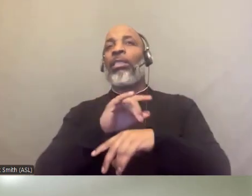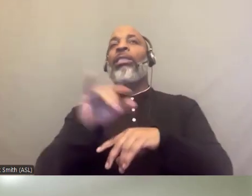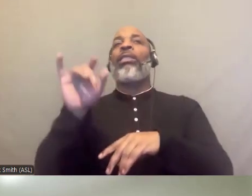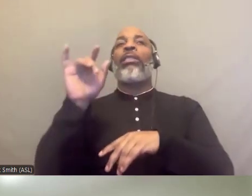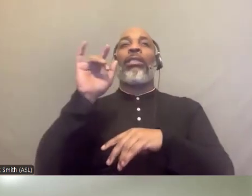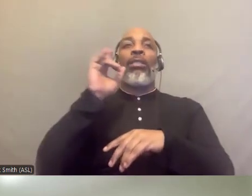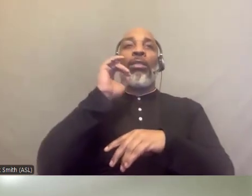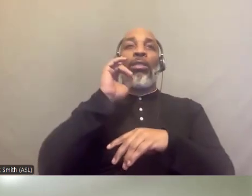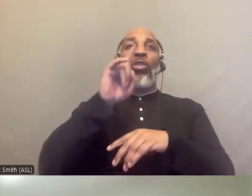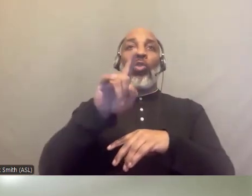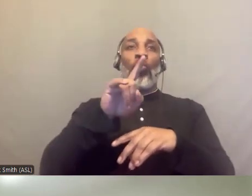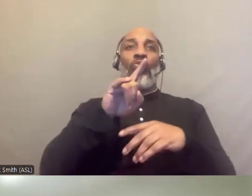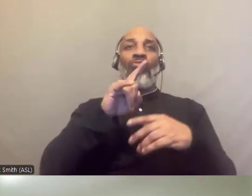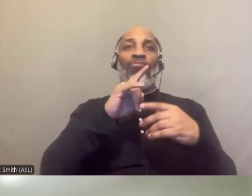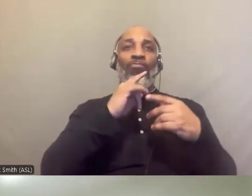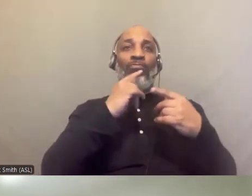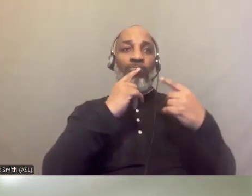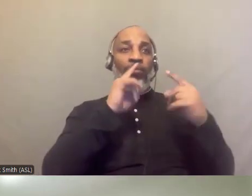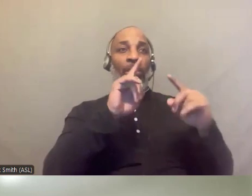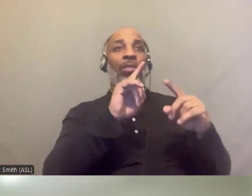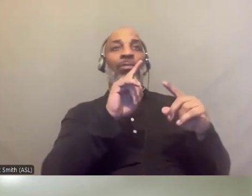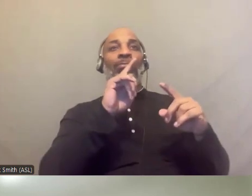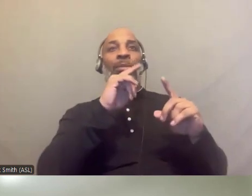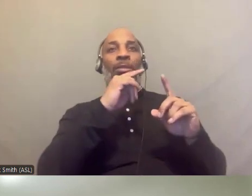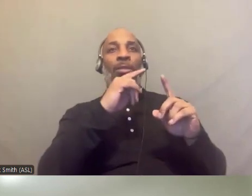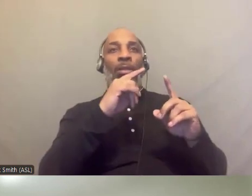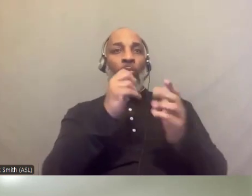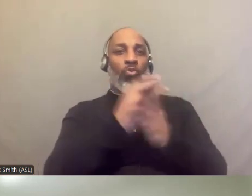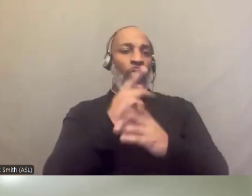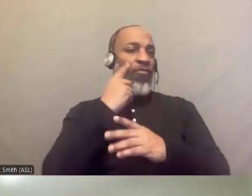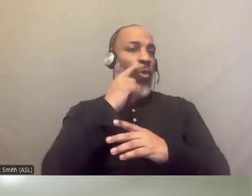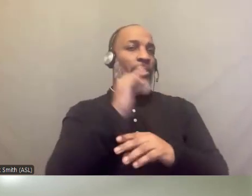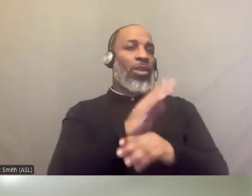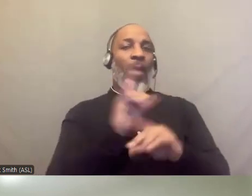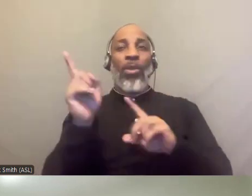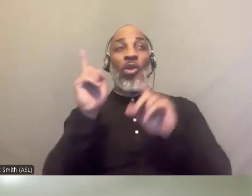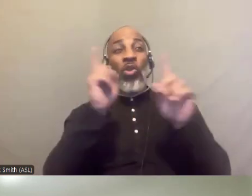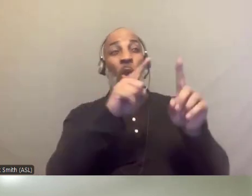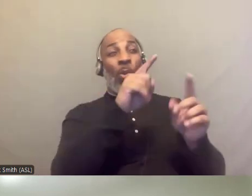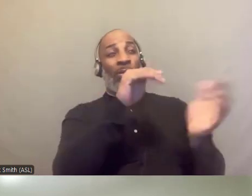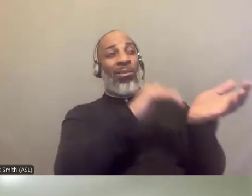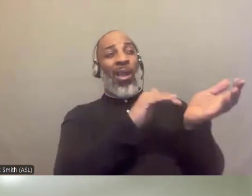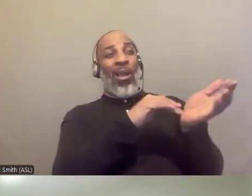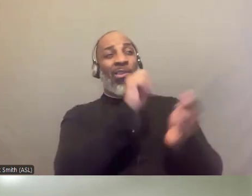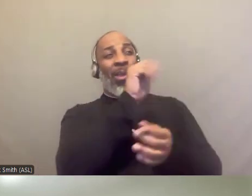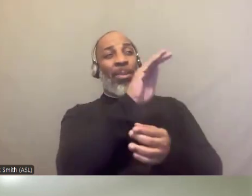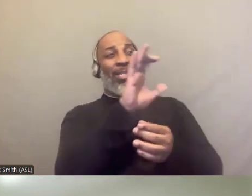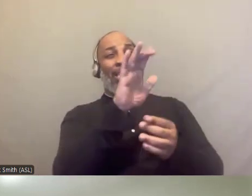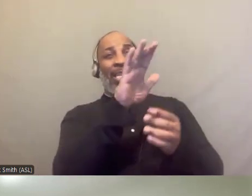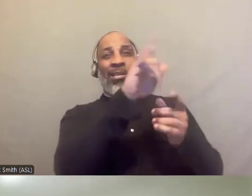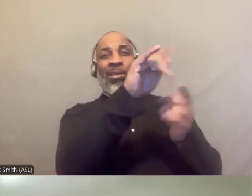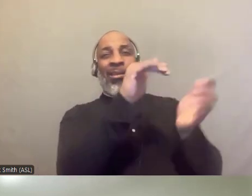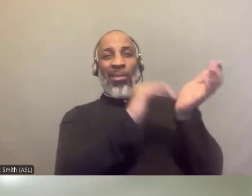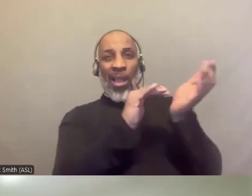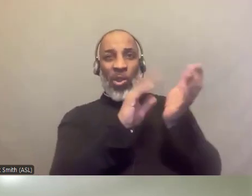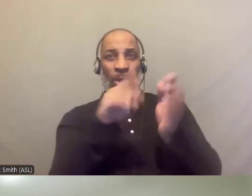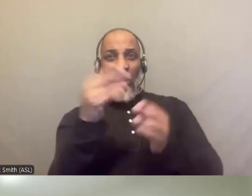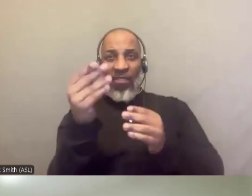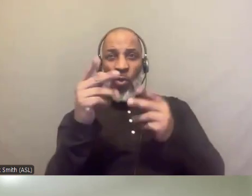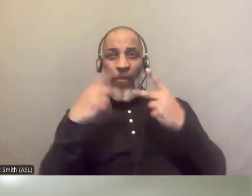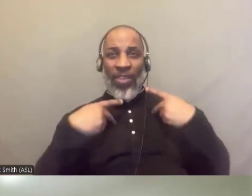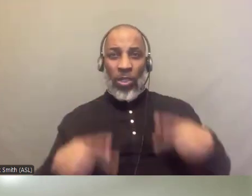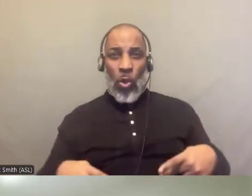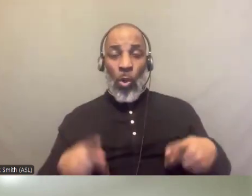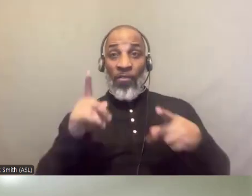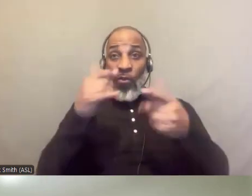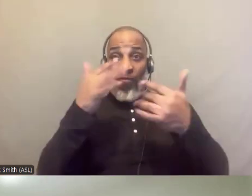medical exam. Go to medical center ABC, and you're going to see this doctor who's going to give you a physical. And then if you